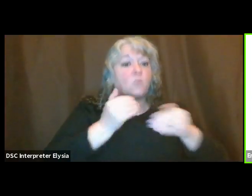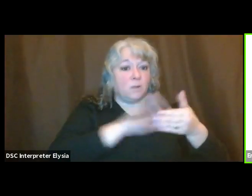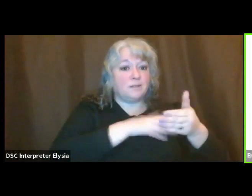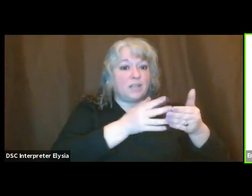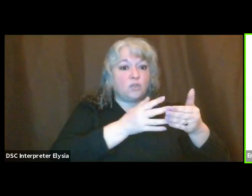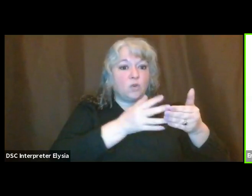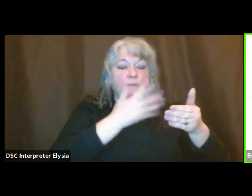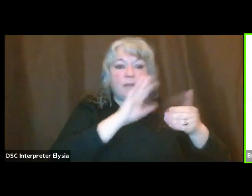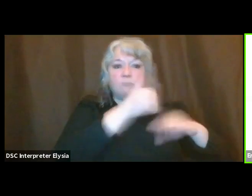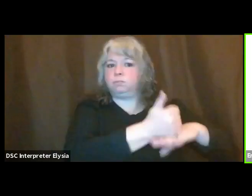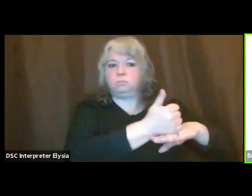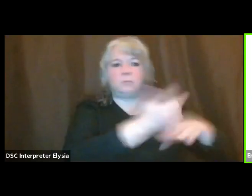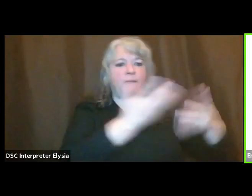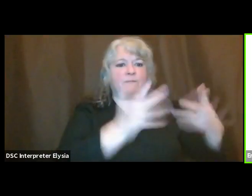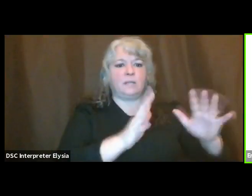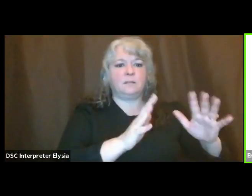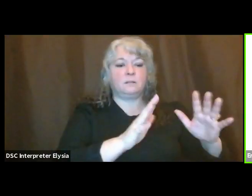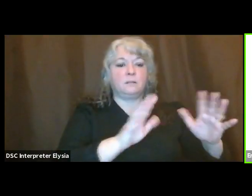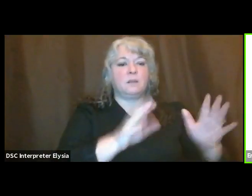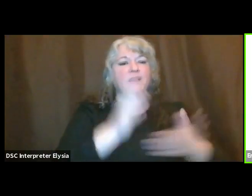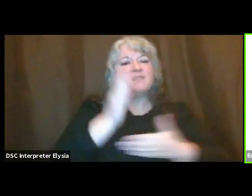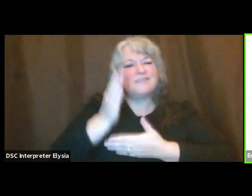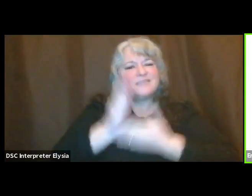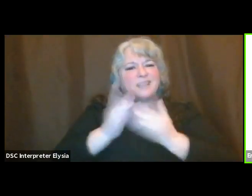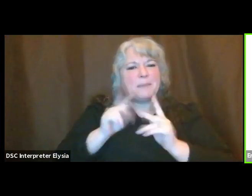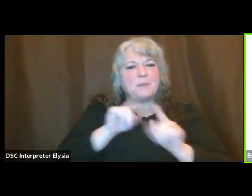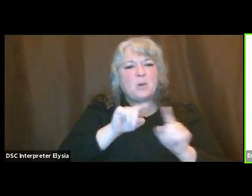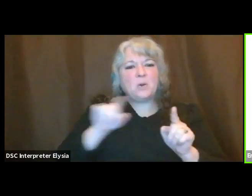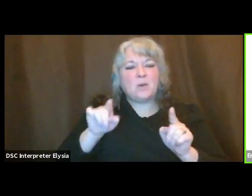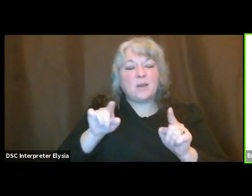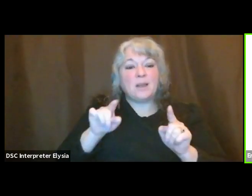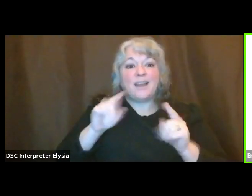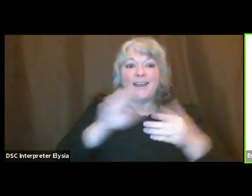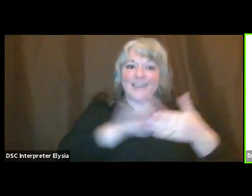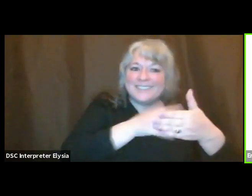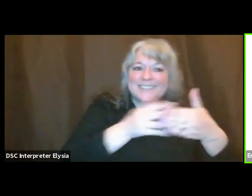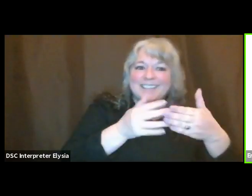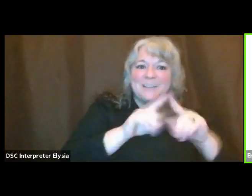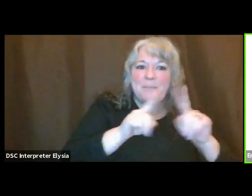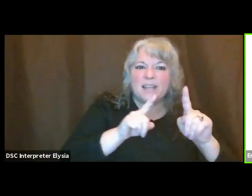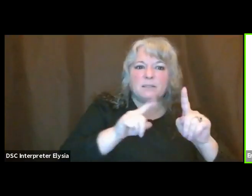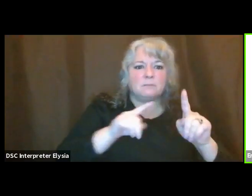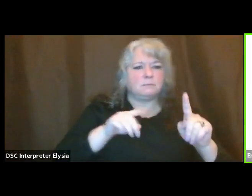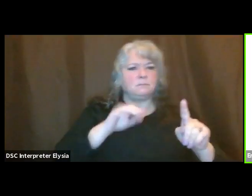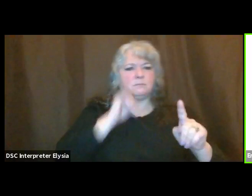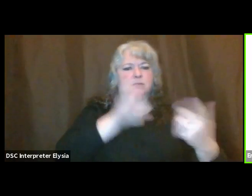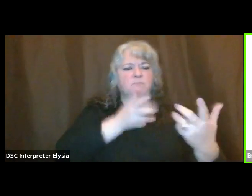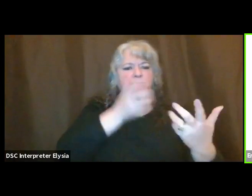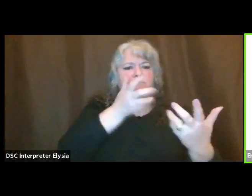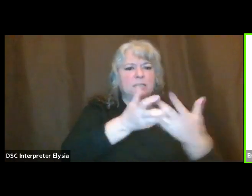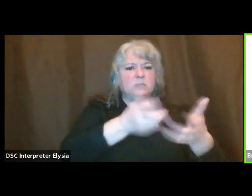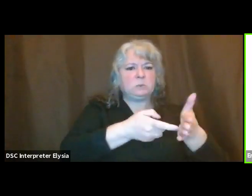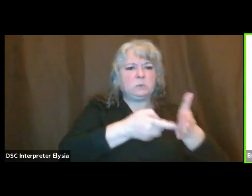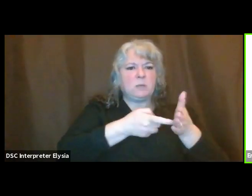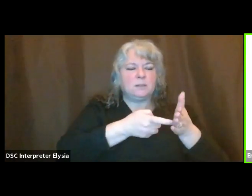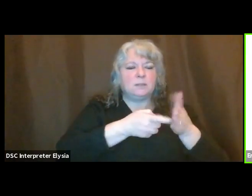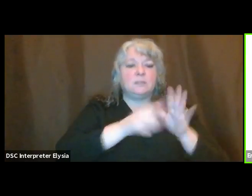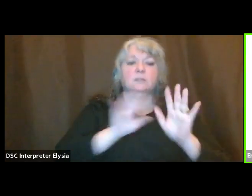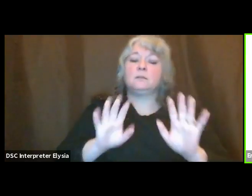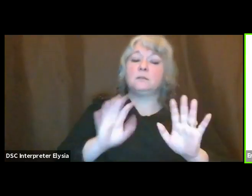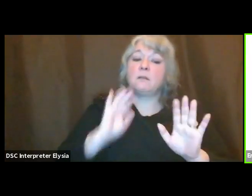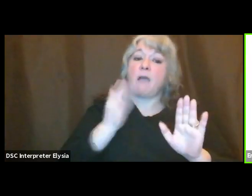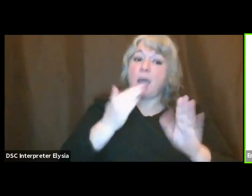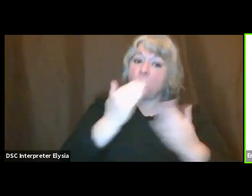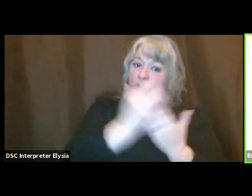some concerns where, you know, people book an appointment, but they're not eligible. So we do try to comb through that list, at least the list that we're responsible for, which